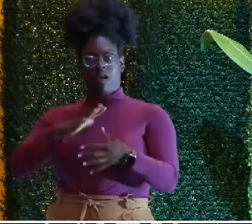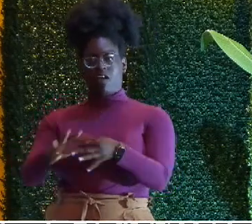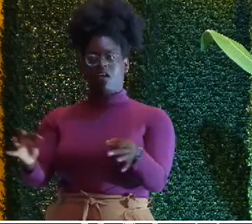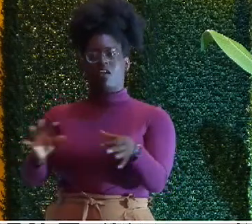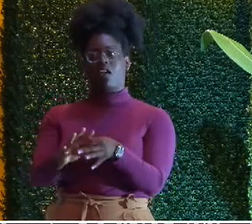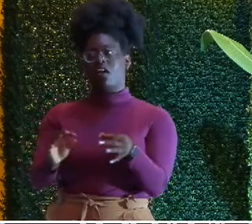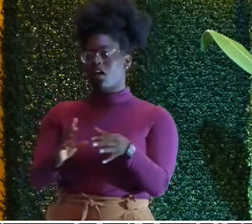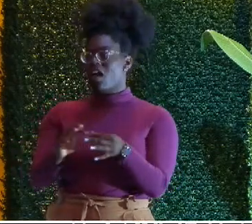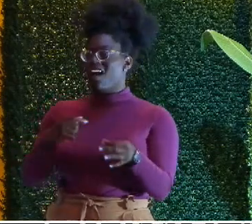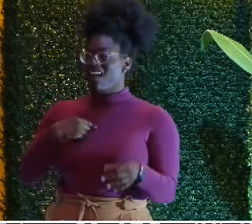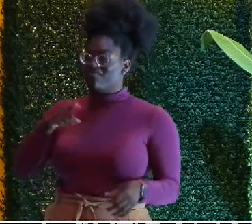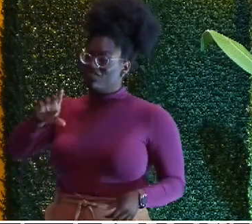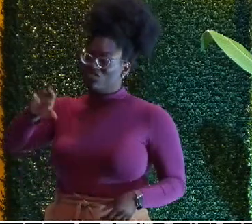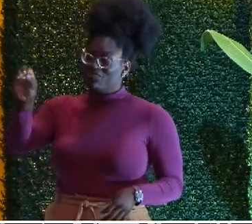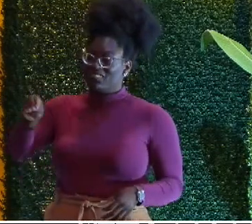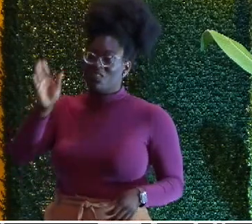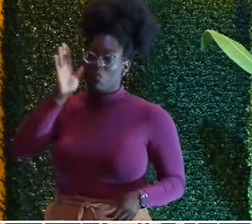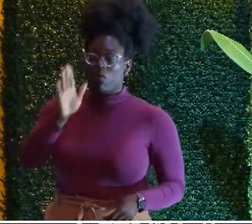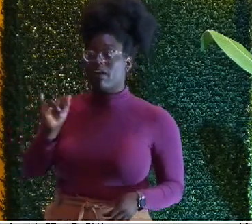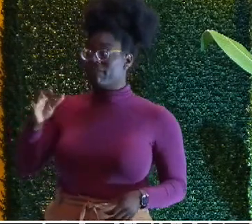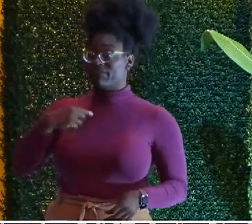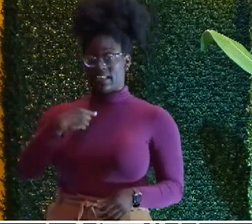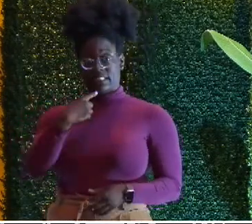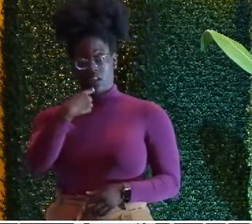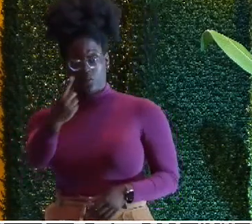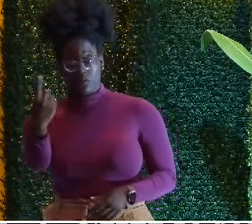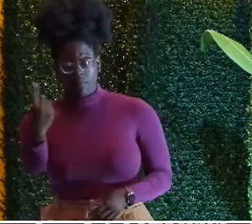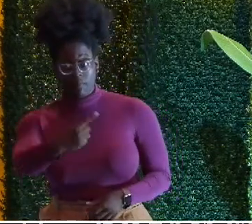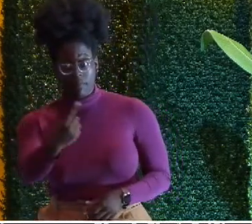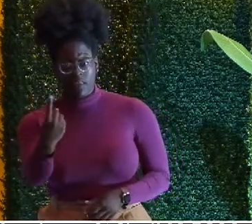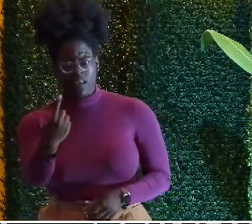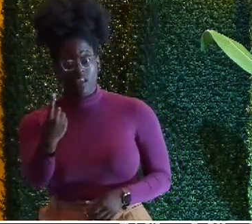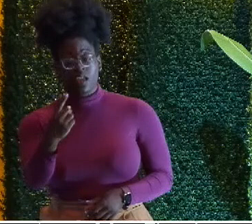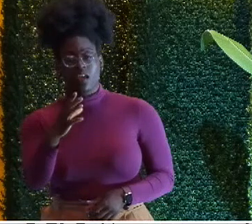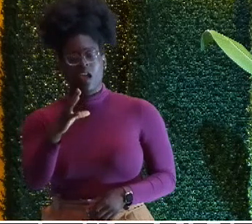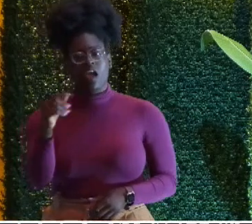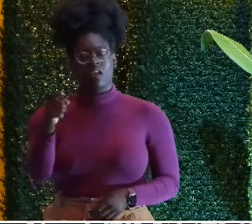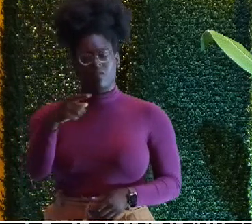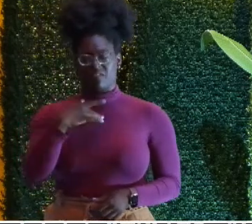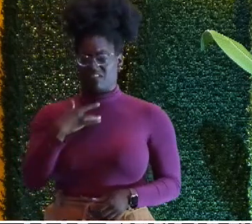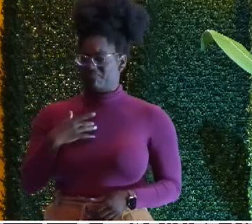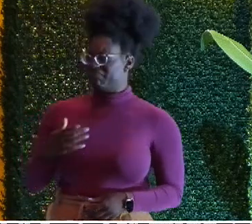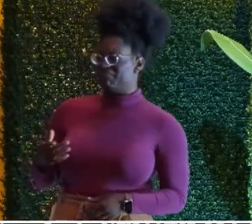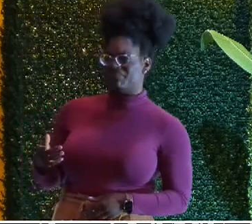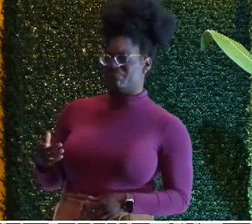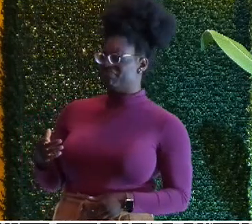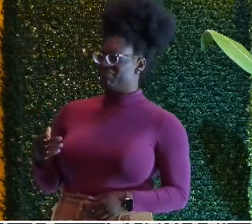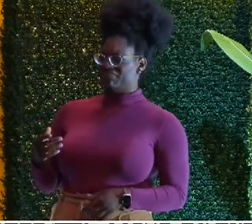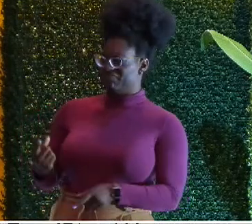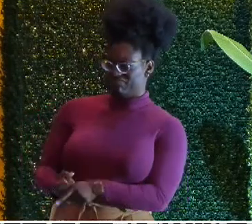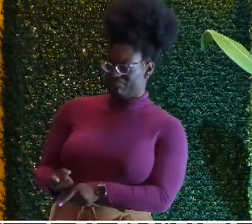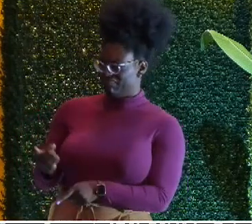there is something I say that is off, that needs correction,